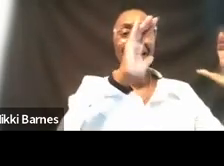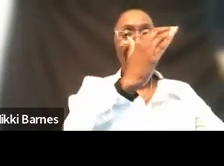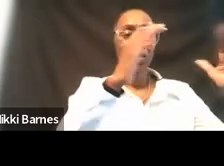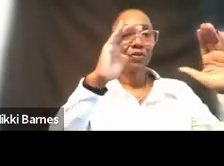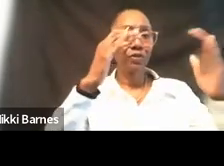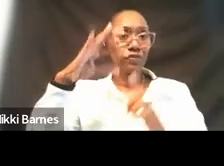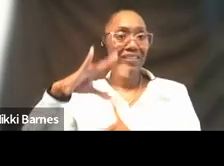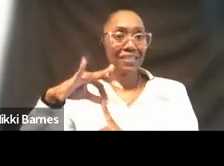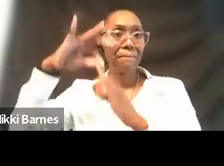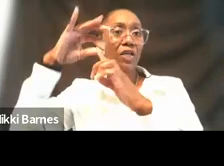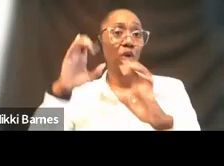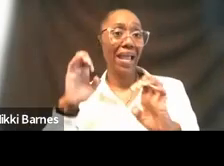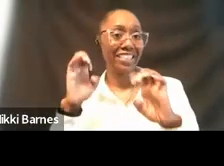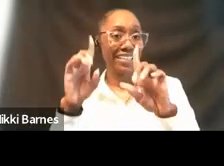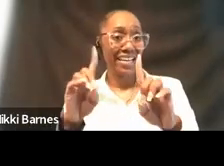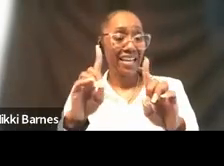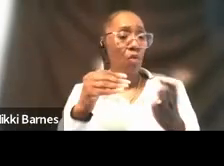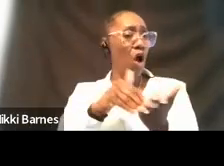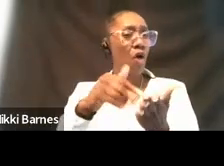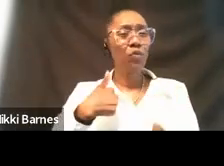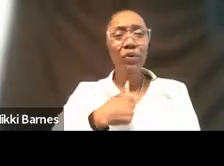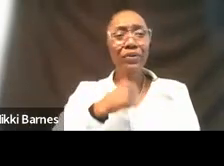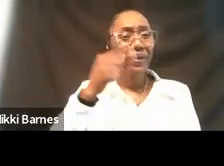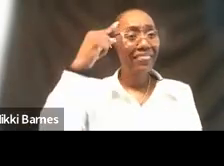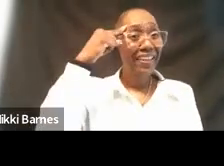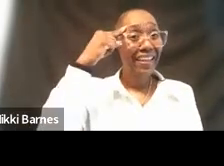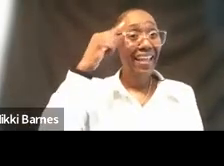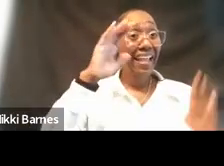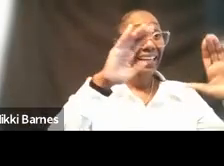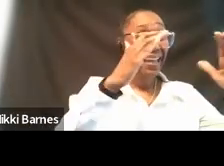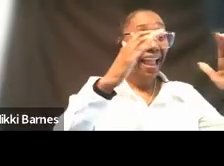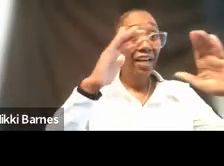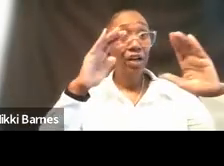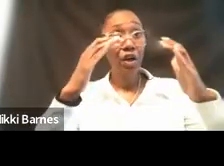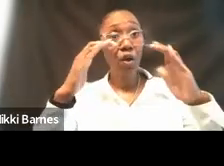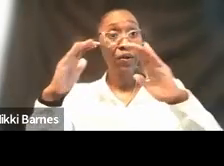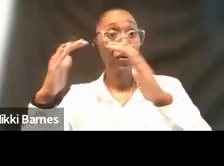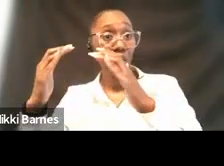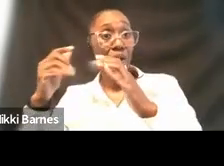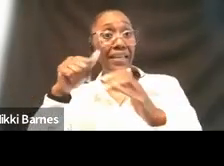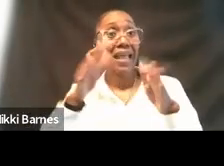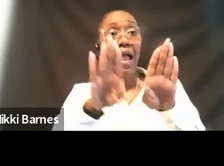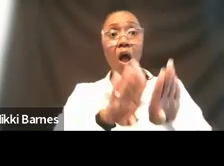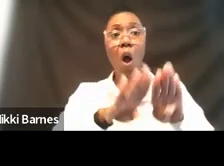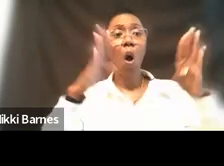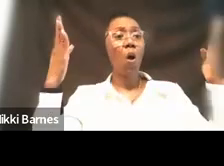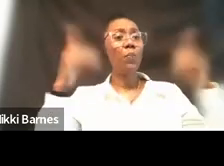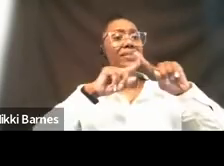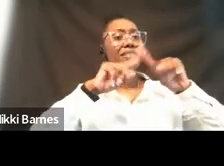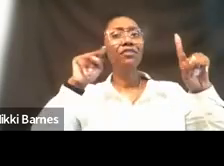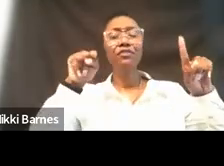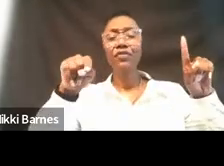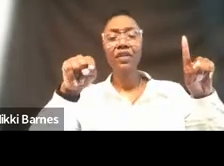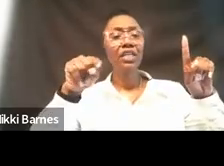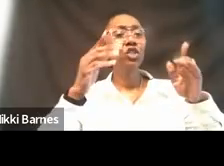One thing that we frequently don't think about is that category can sometimes drive service. It can open doors or decrease